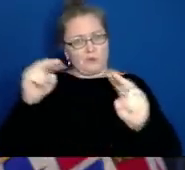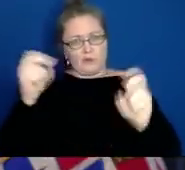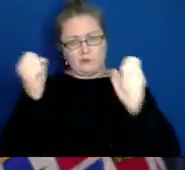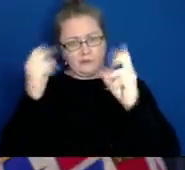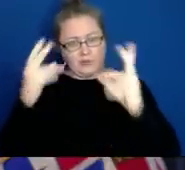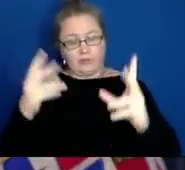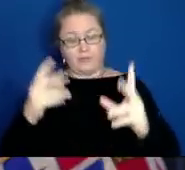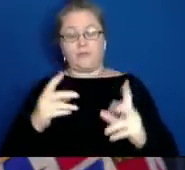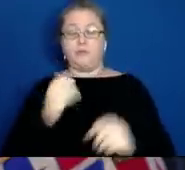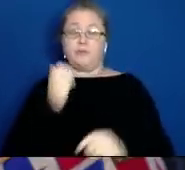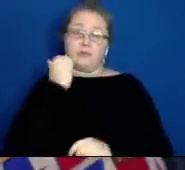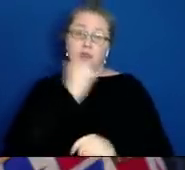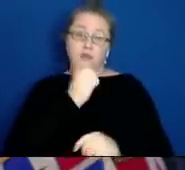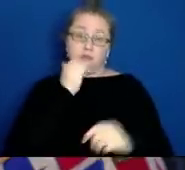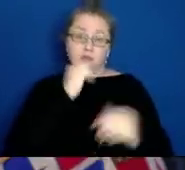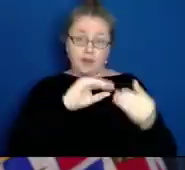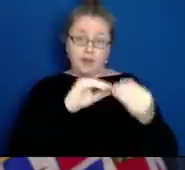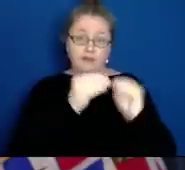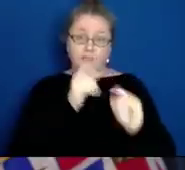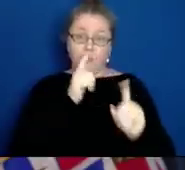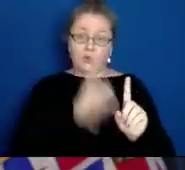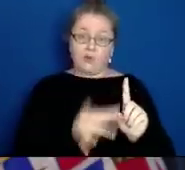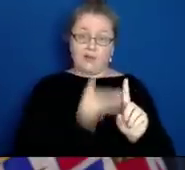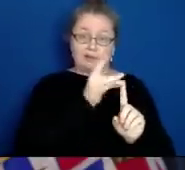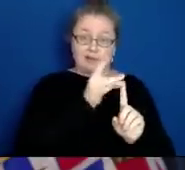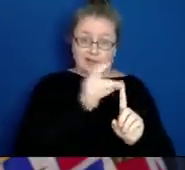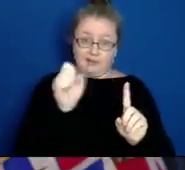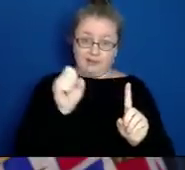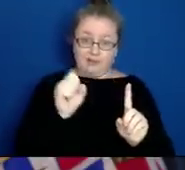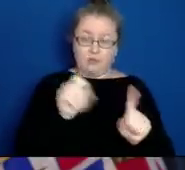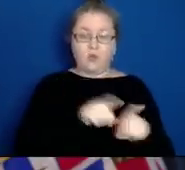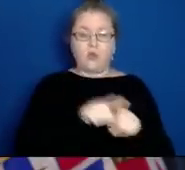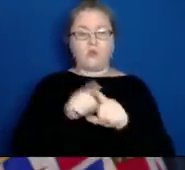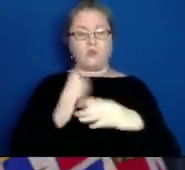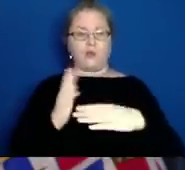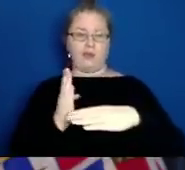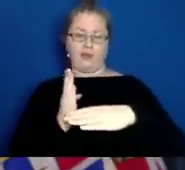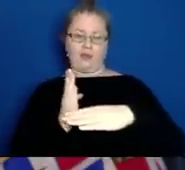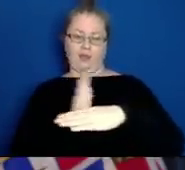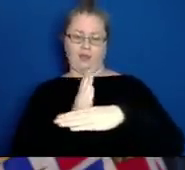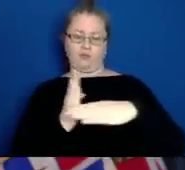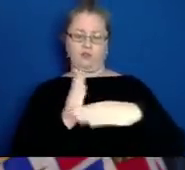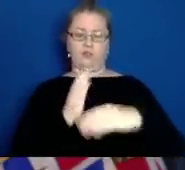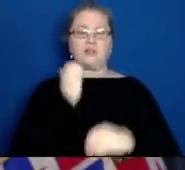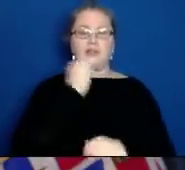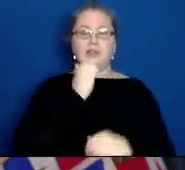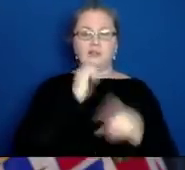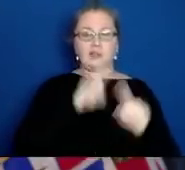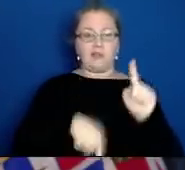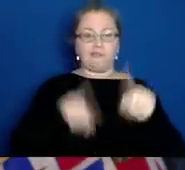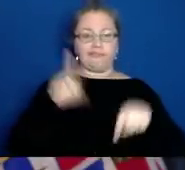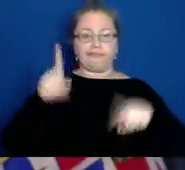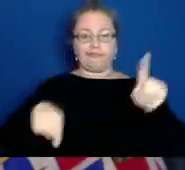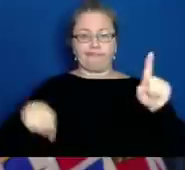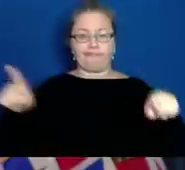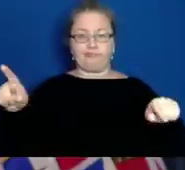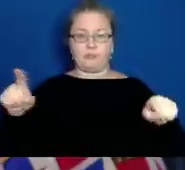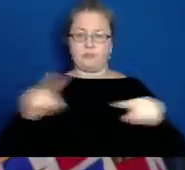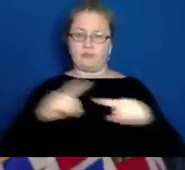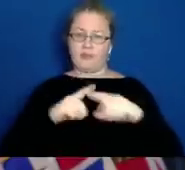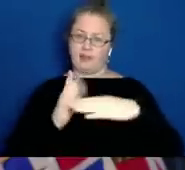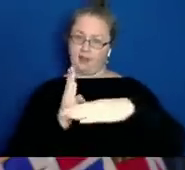case counts are part of it, and our rolling average, because the day-to-day variation can reflect a number of things.